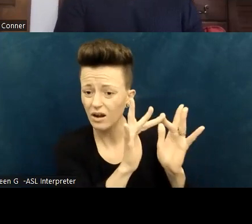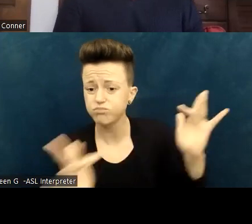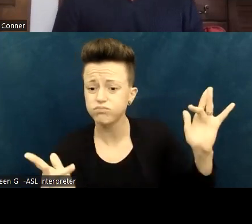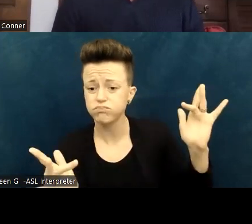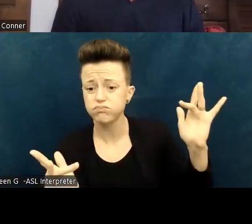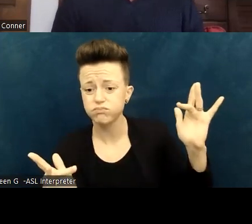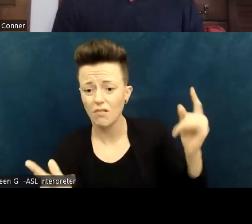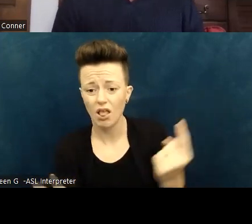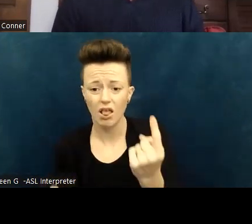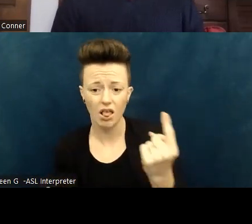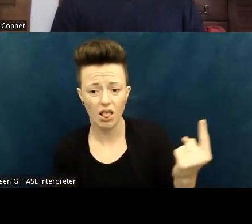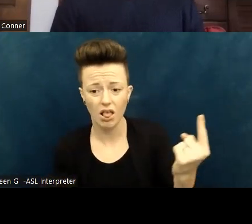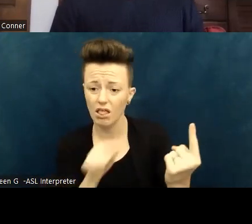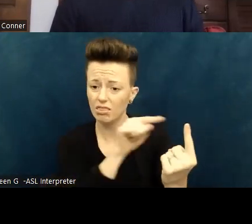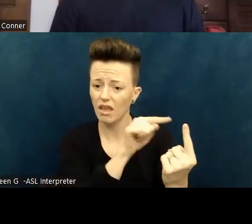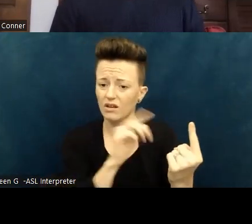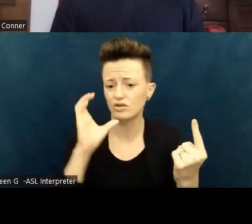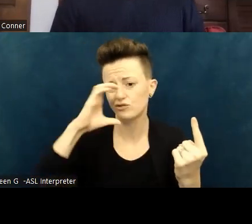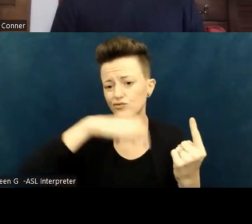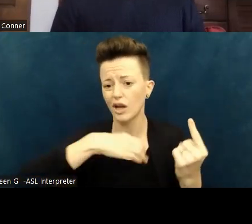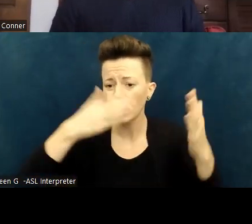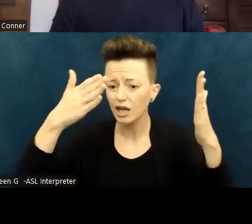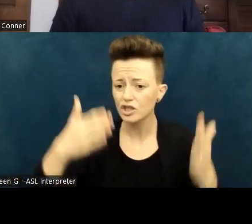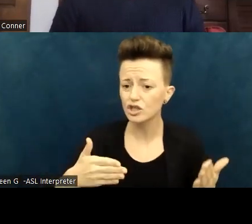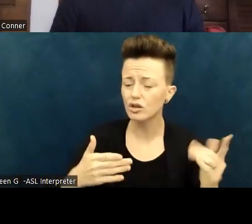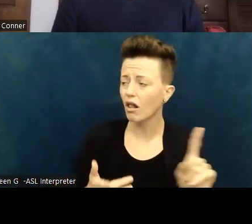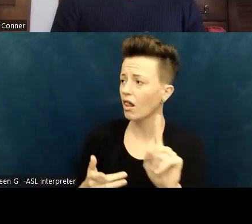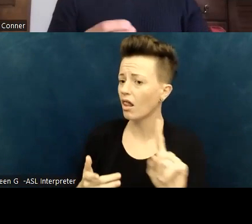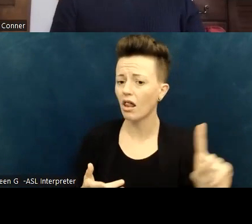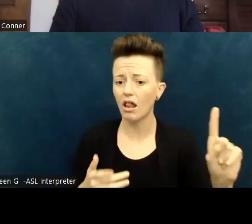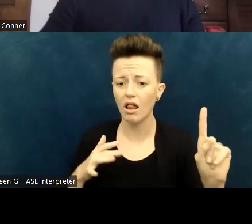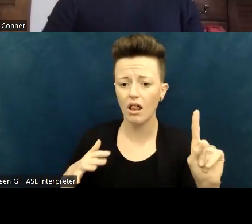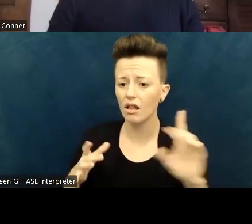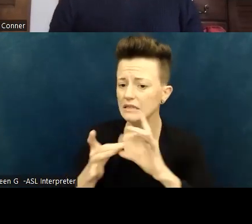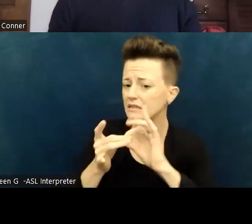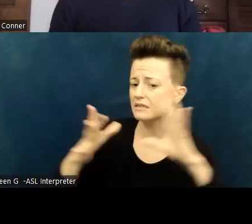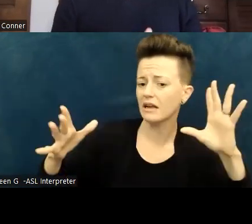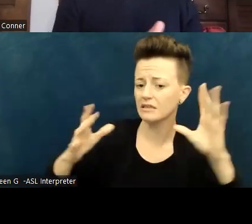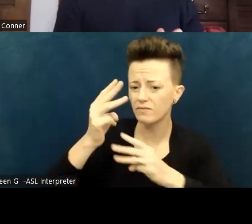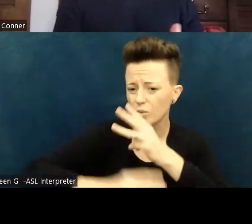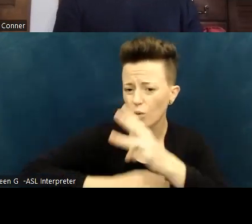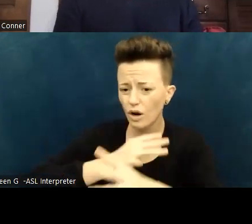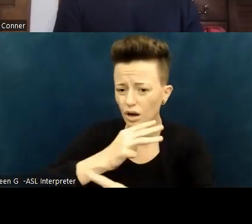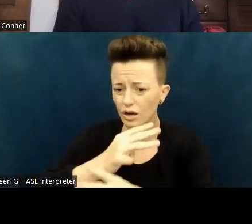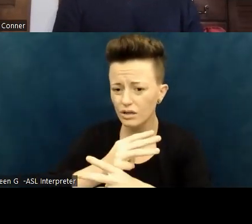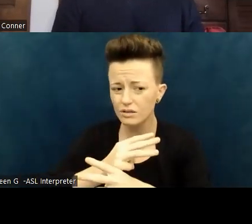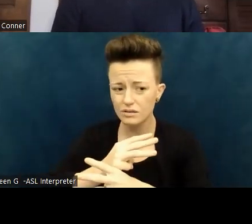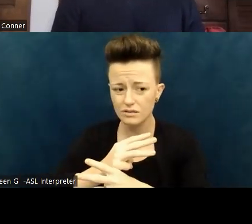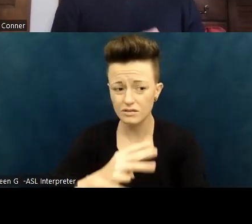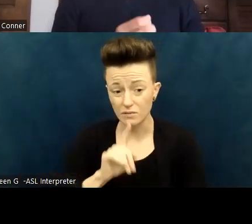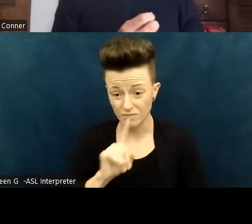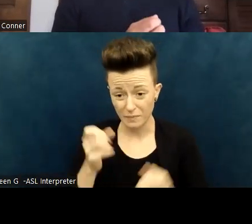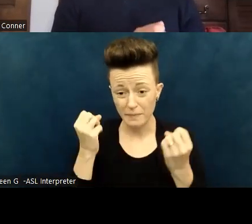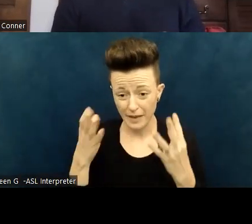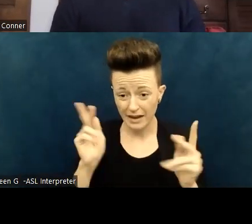the world as the stranger. Many people who are most in need of the connection that comes with hospitality,